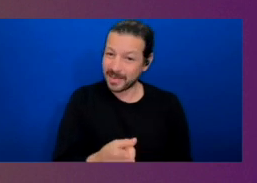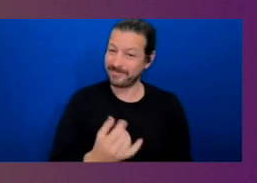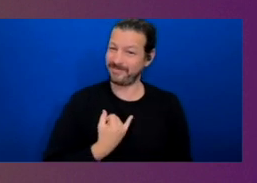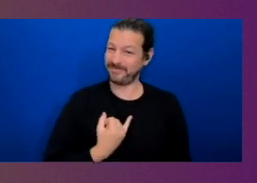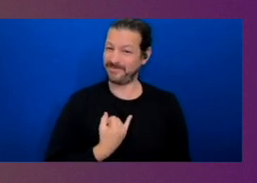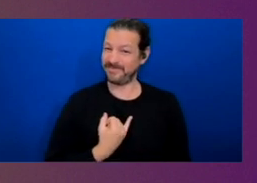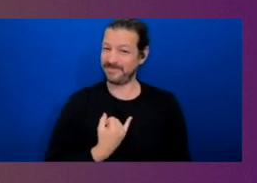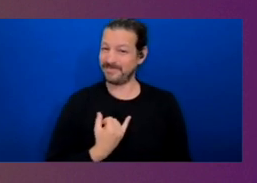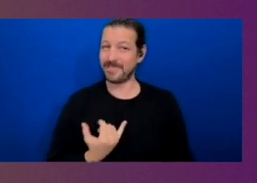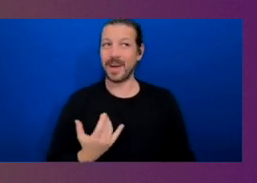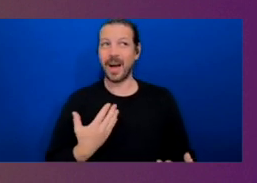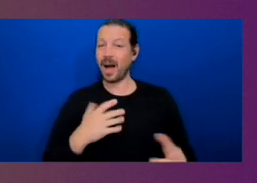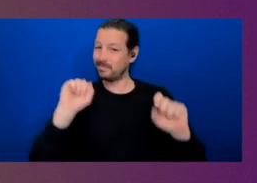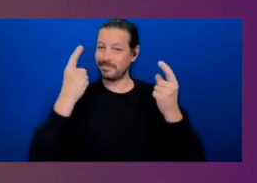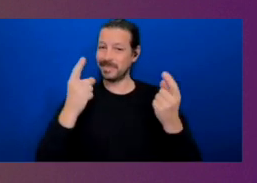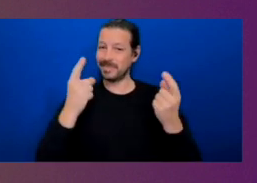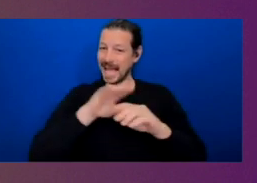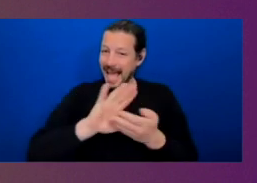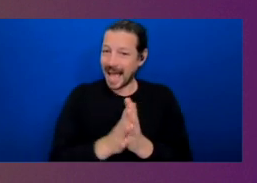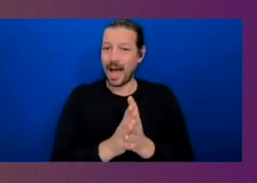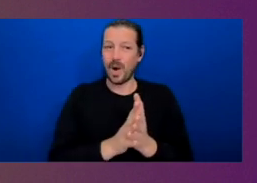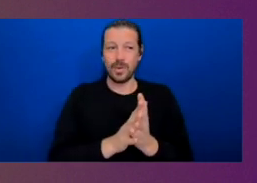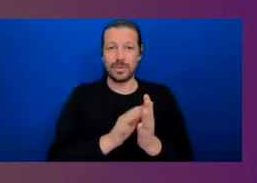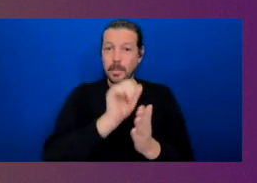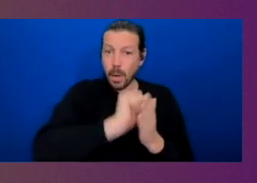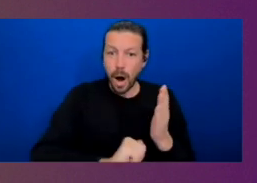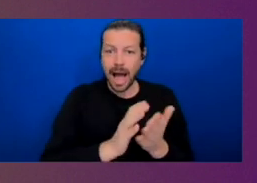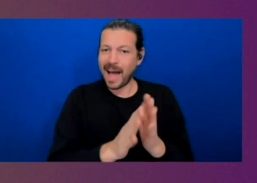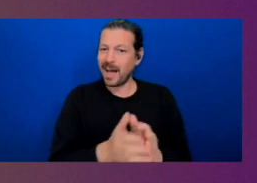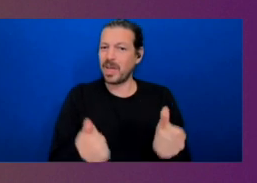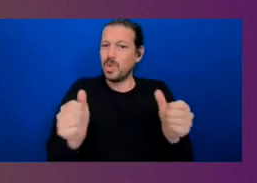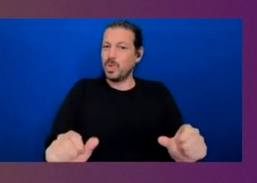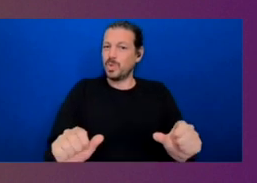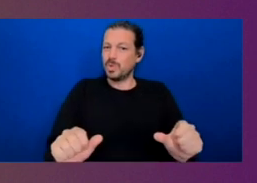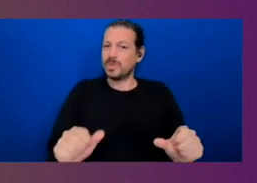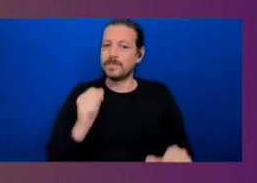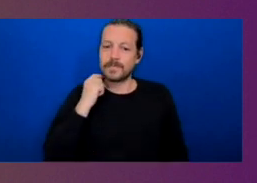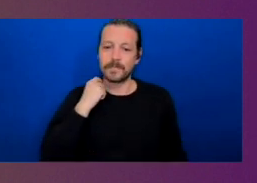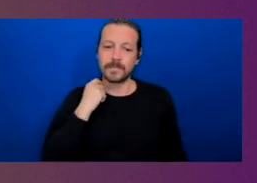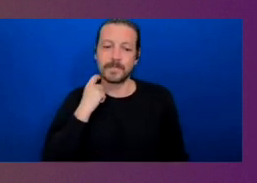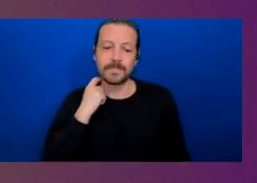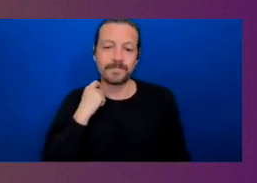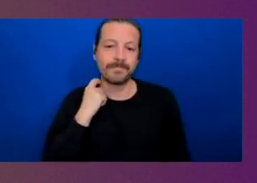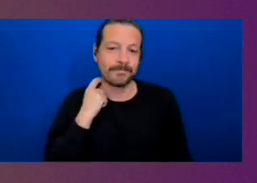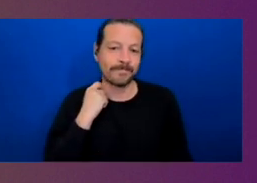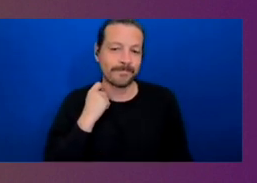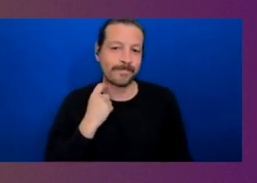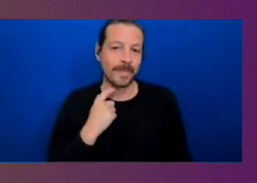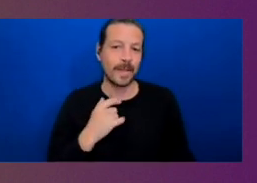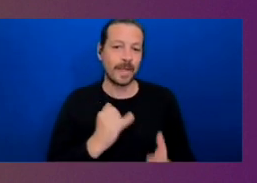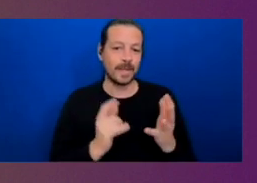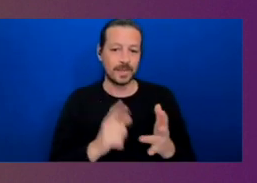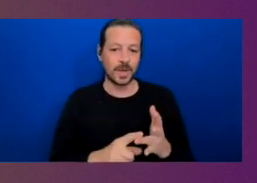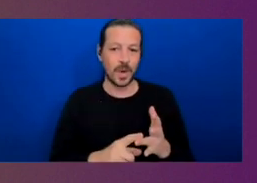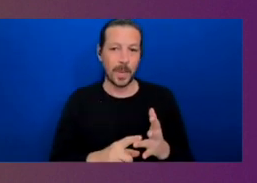being consumed and how that was being experienced to do something better. So to me, it's preventing people from being me